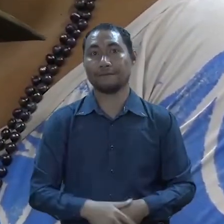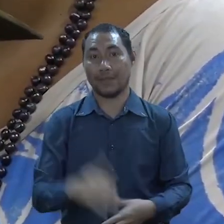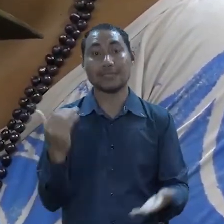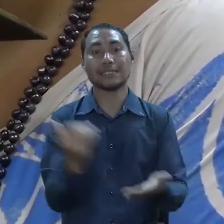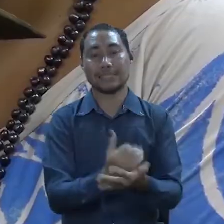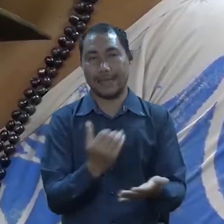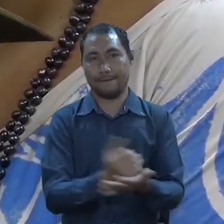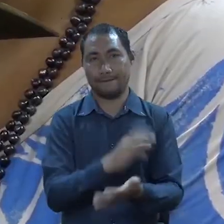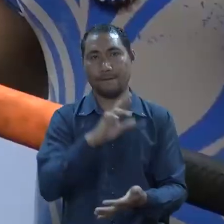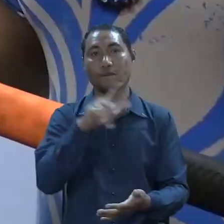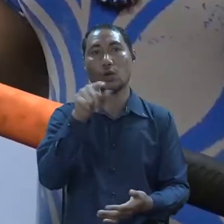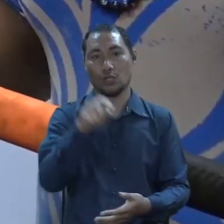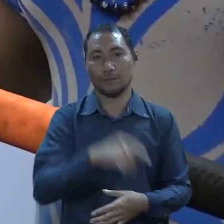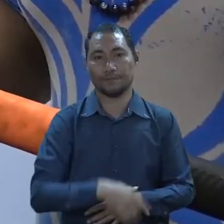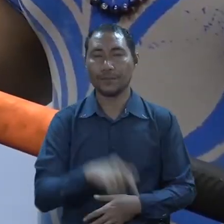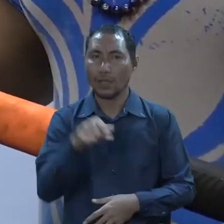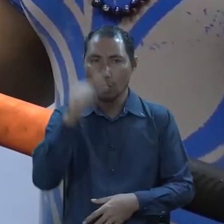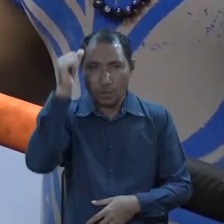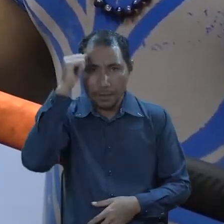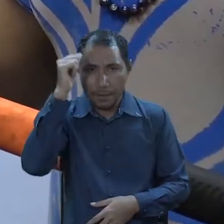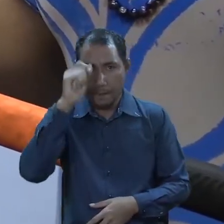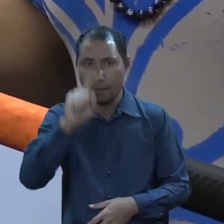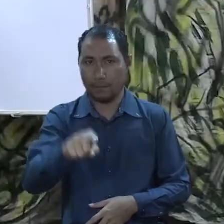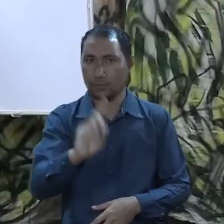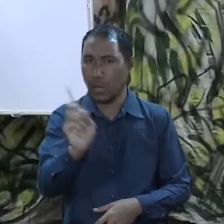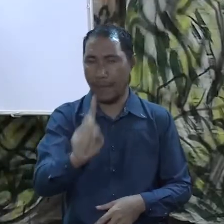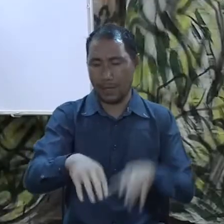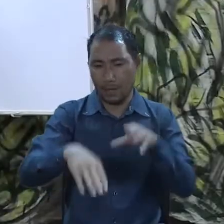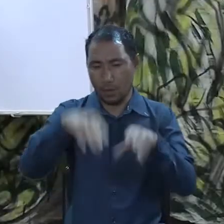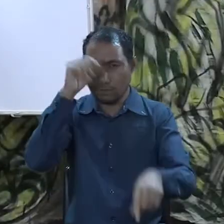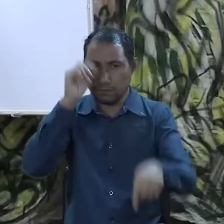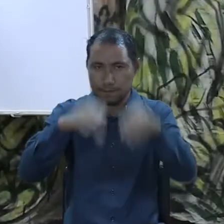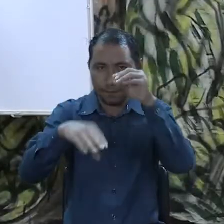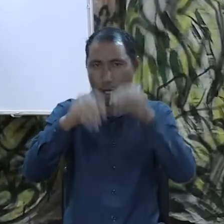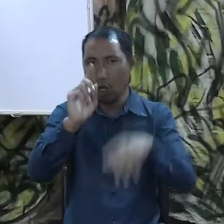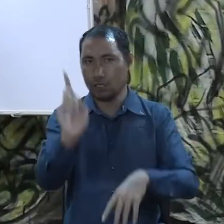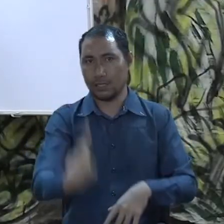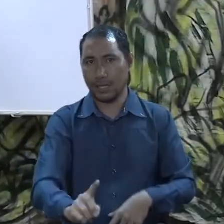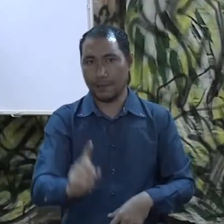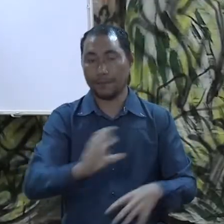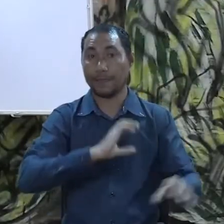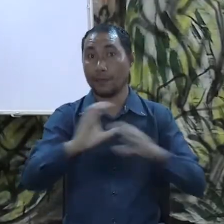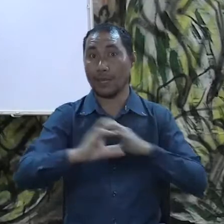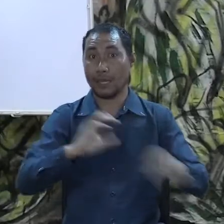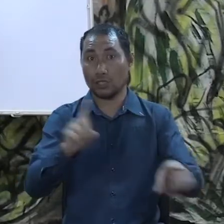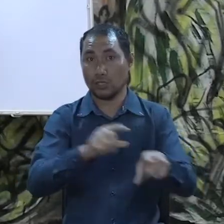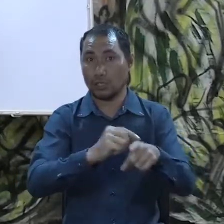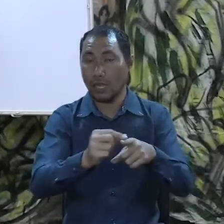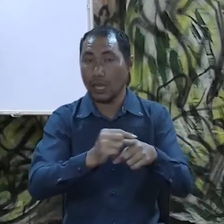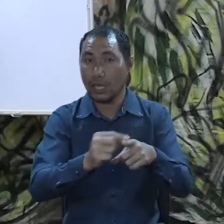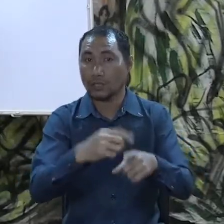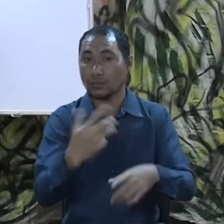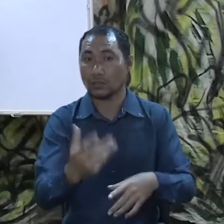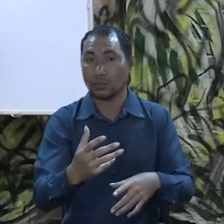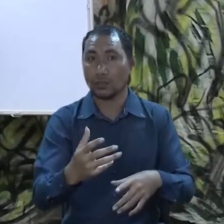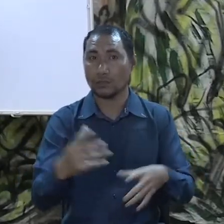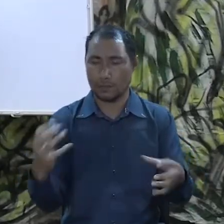sharp. Do you know what subject uses this tool? Yes, you're